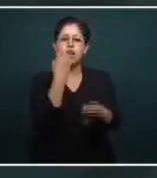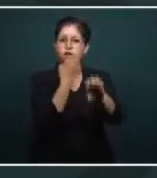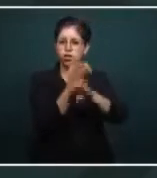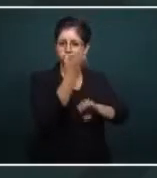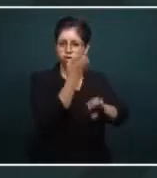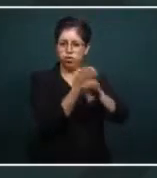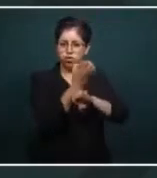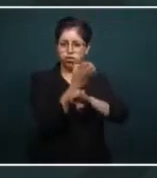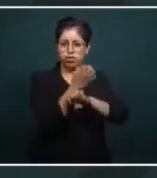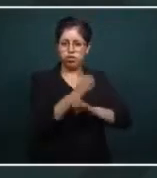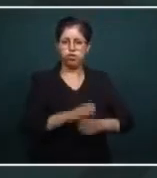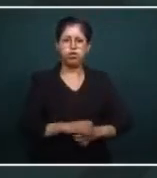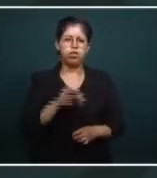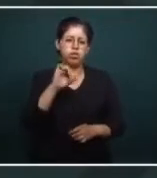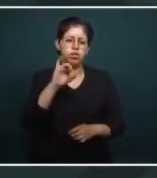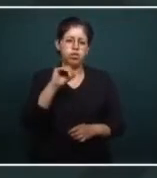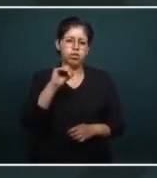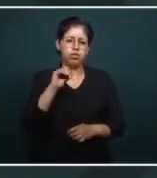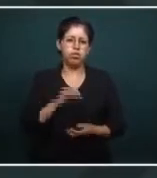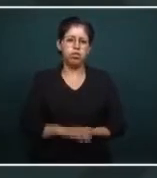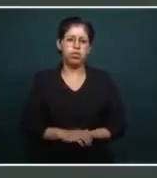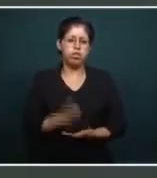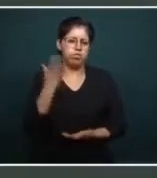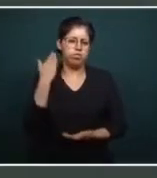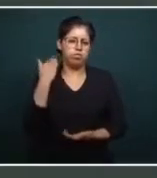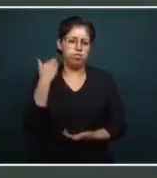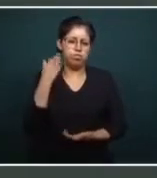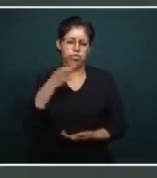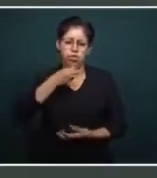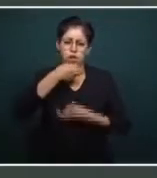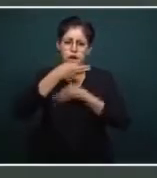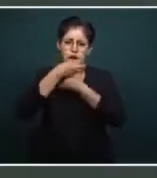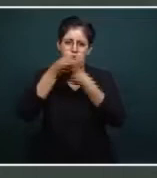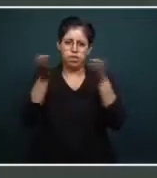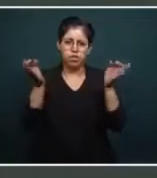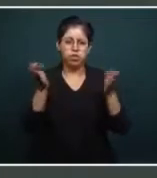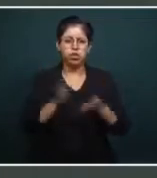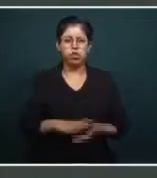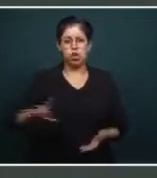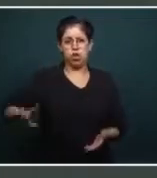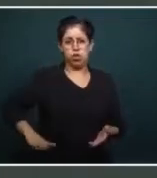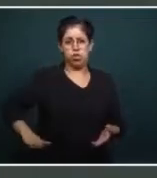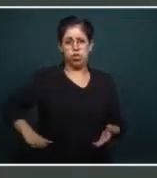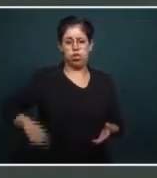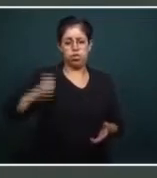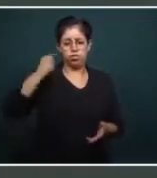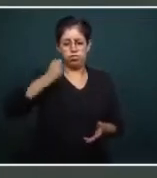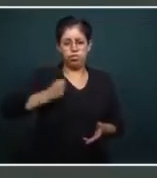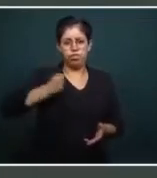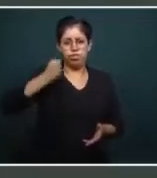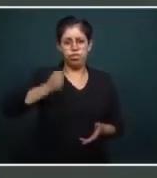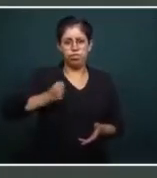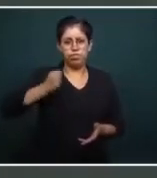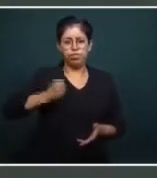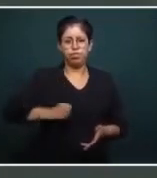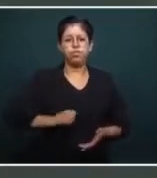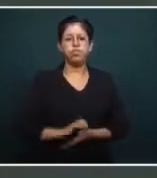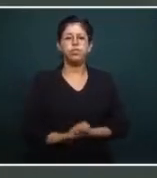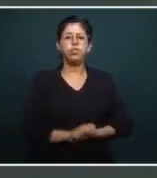lo acaba overpopulation, de informar and we've been el informed gobernador by the del Estado de